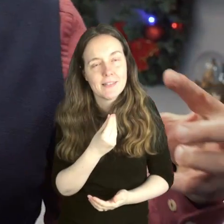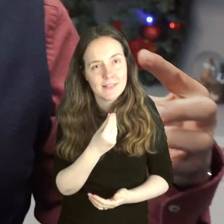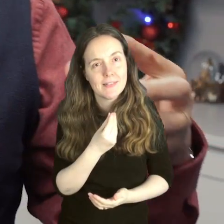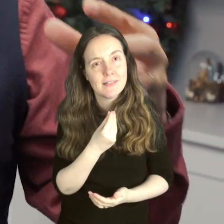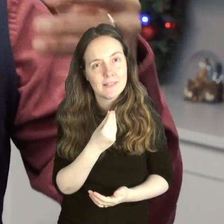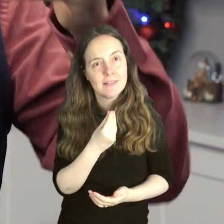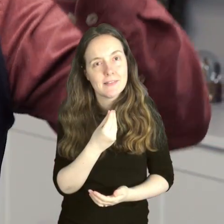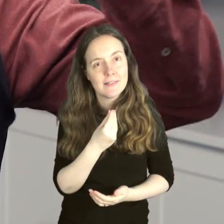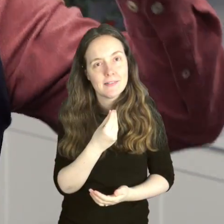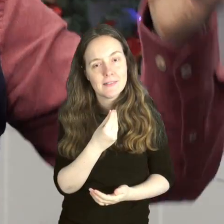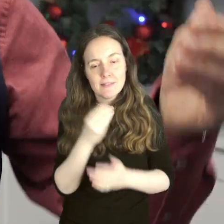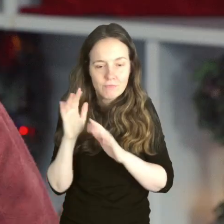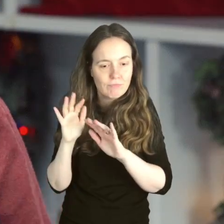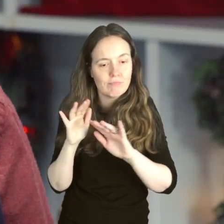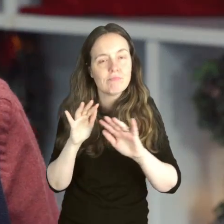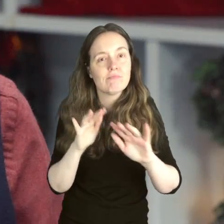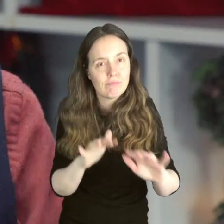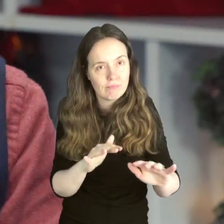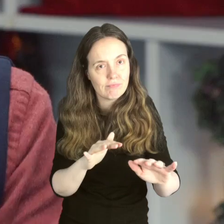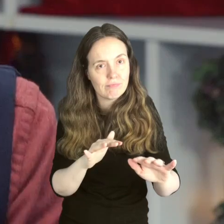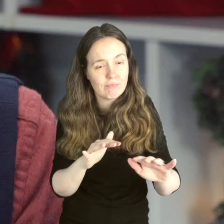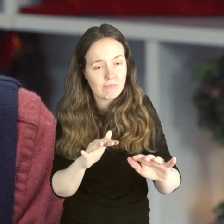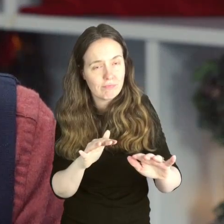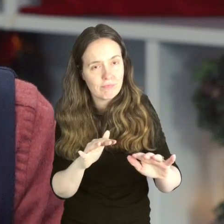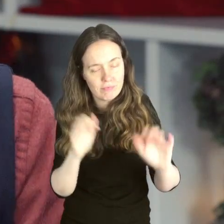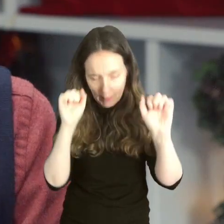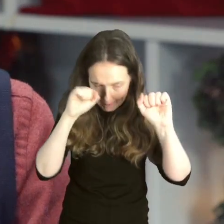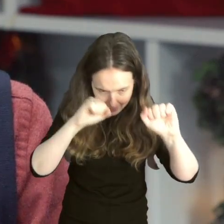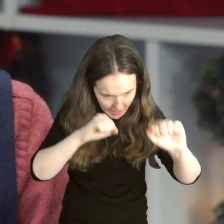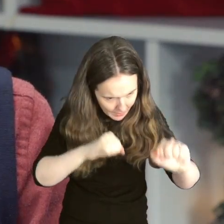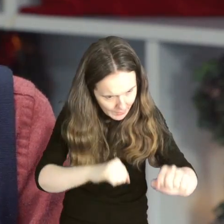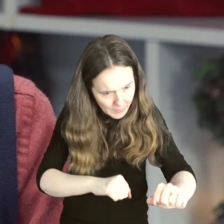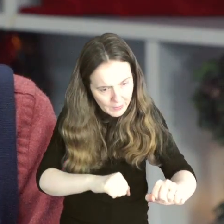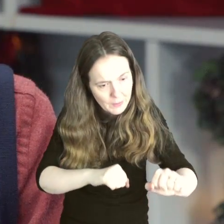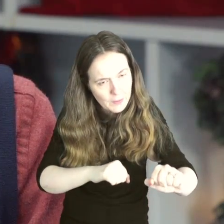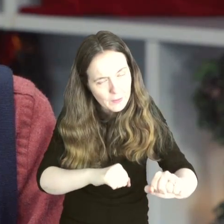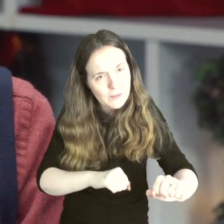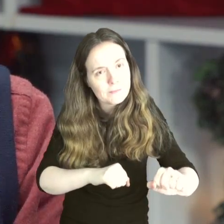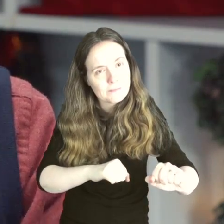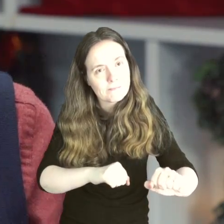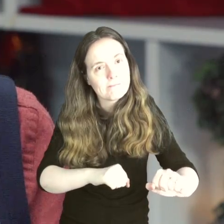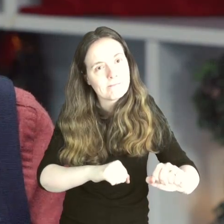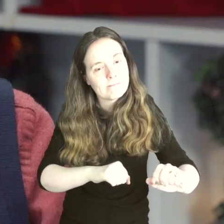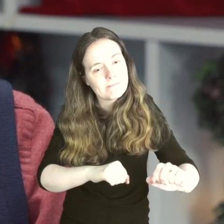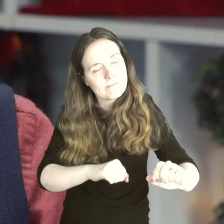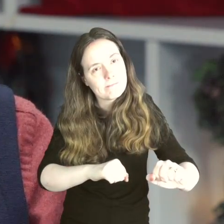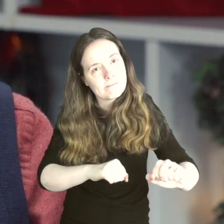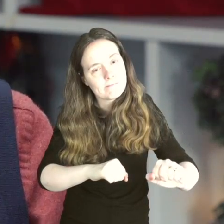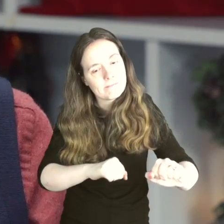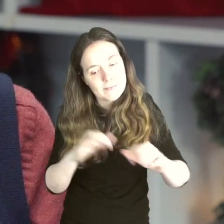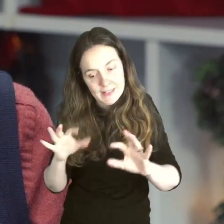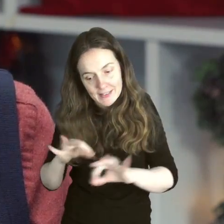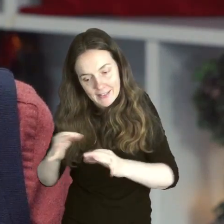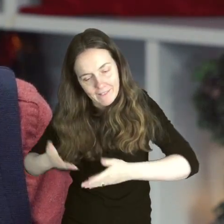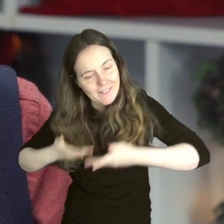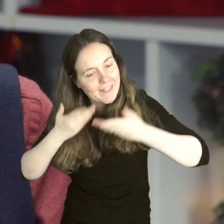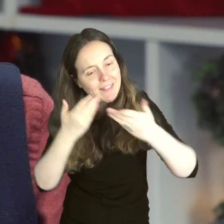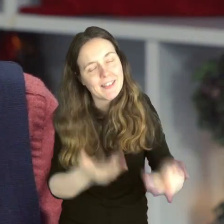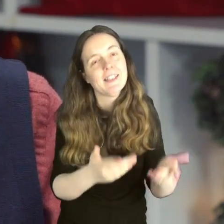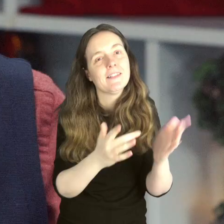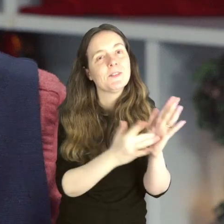men came, bowed down, and gave Jesus